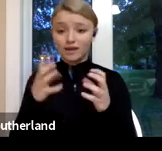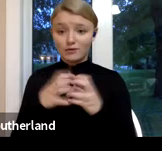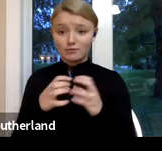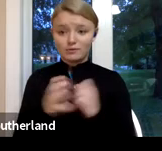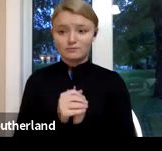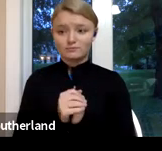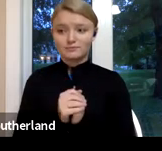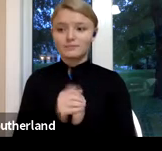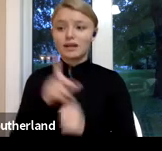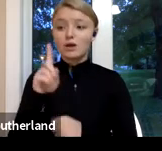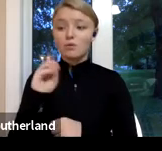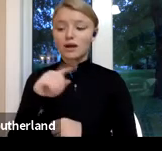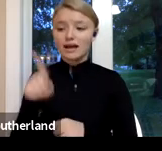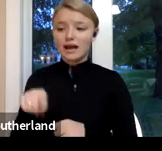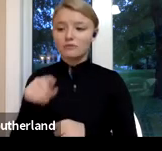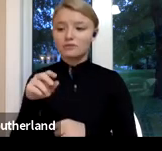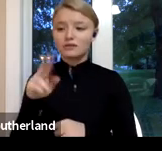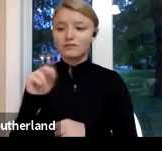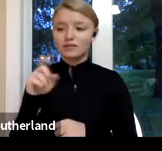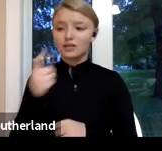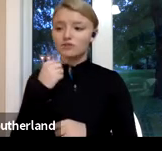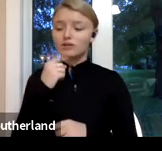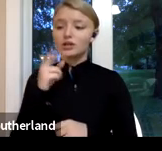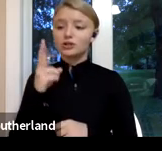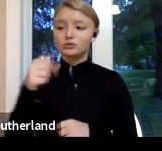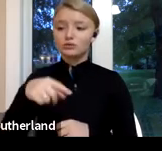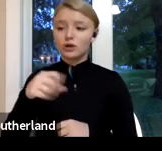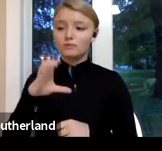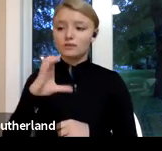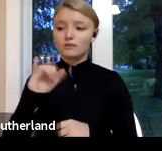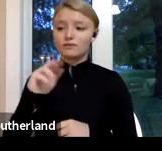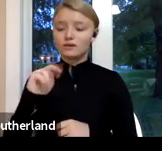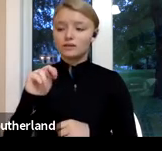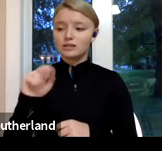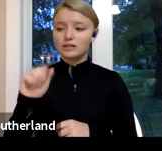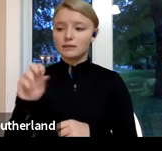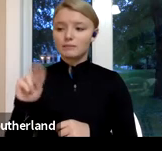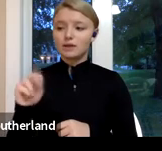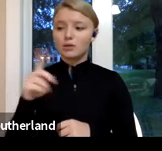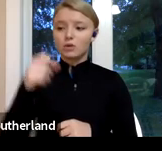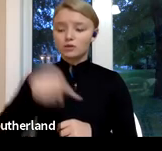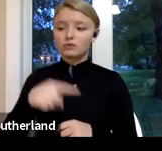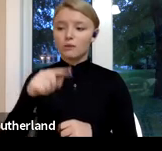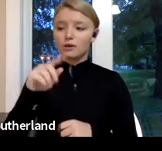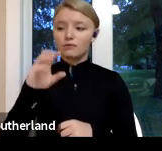of Ningxia Red, 2 drops of cinnamon, and 1 drop of Oka tea.